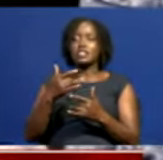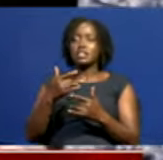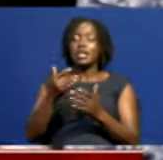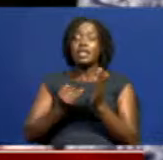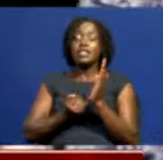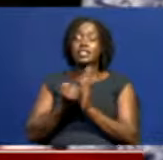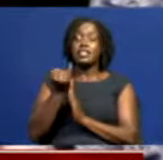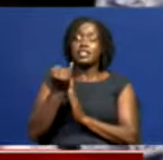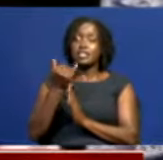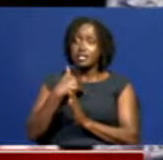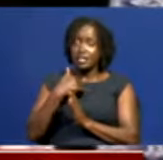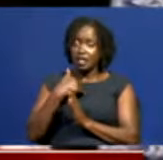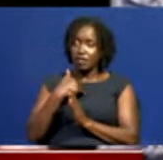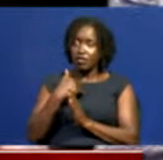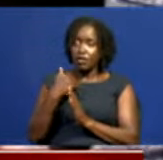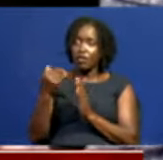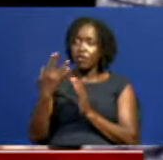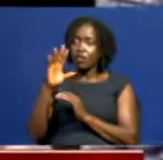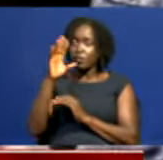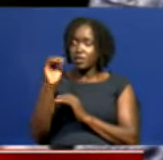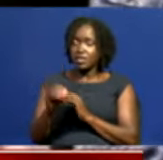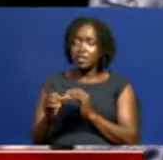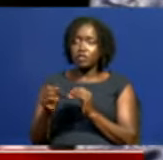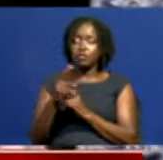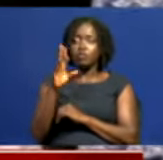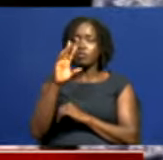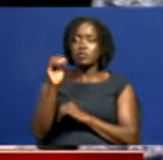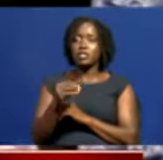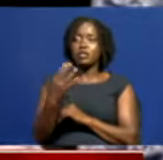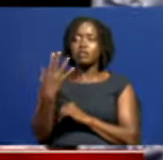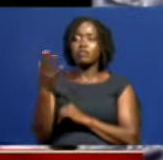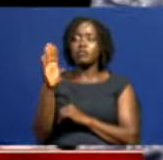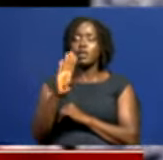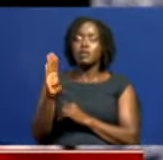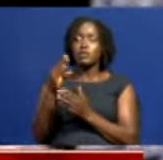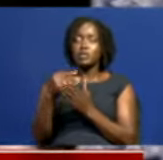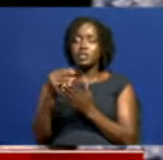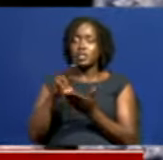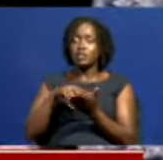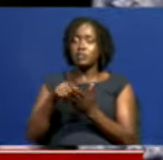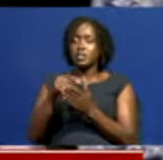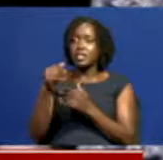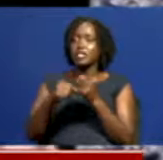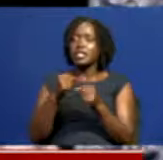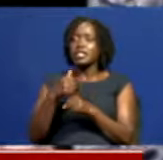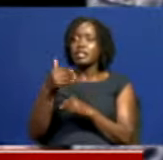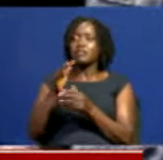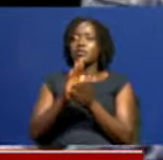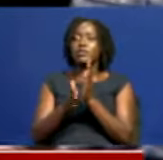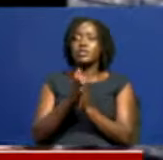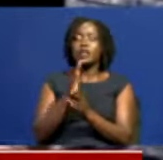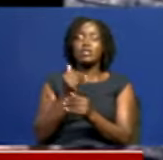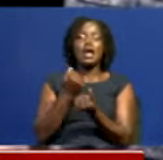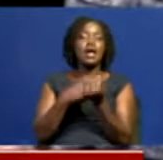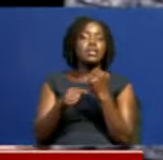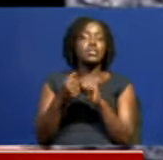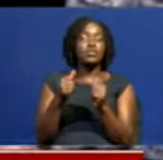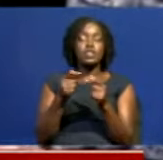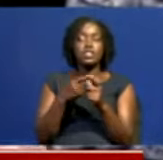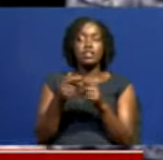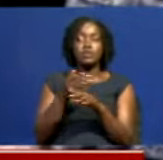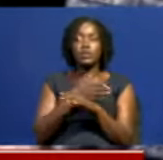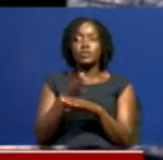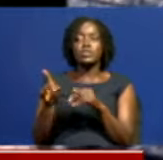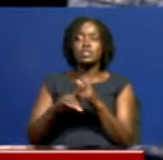of outstanding sum. So 4% of the outstanding sum of 5 billion shillings means that every year, without taking any action, we are